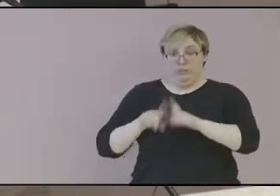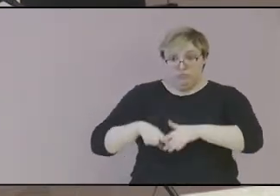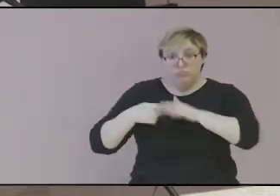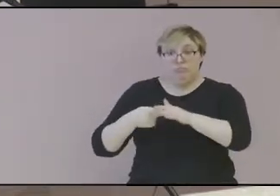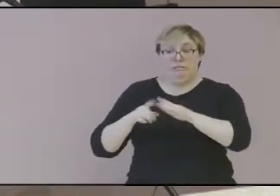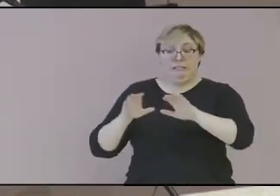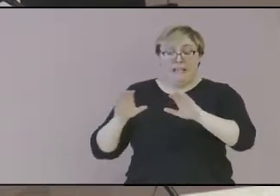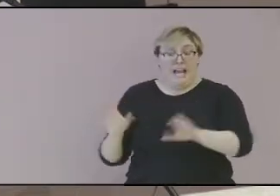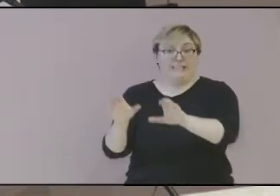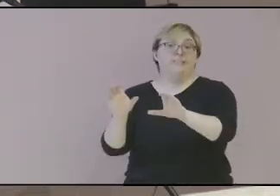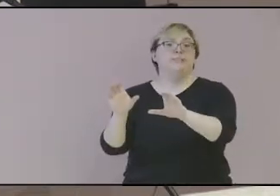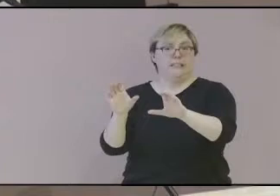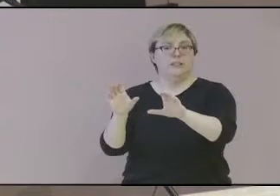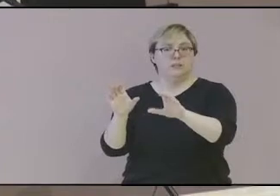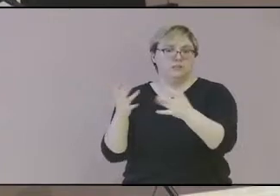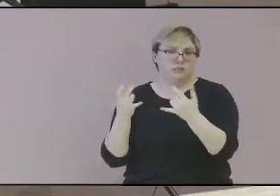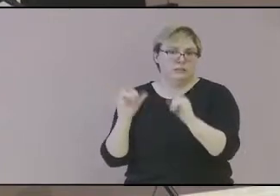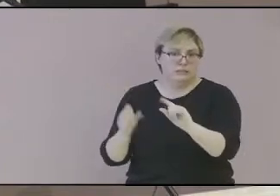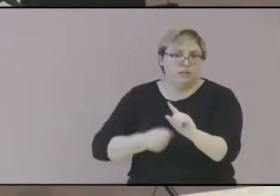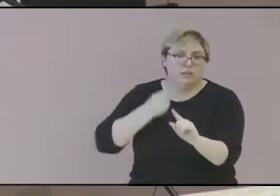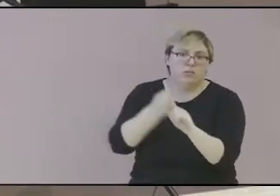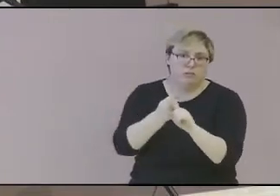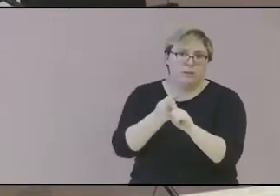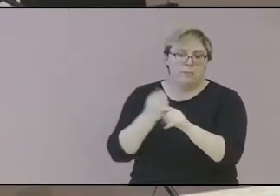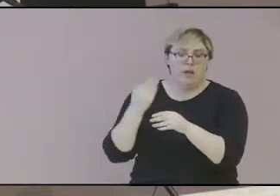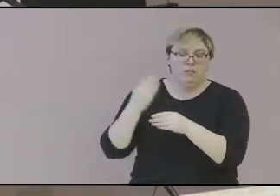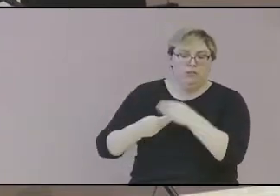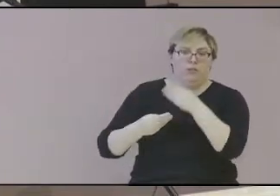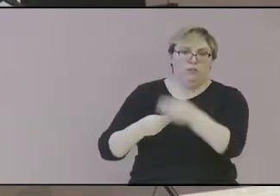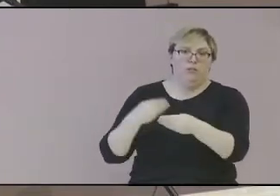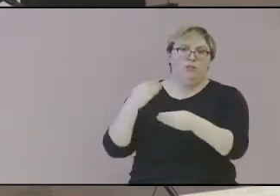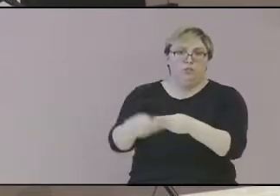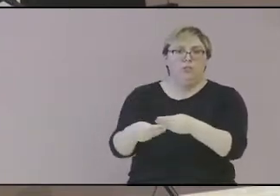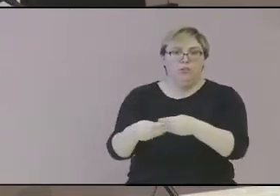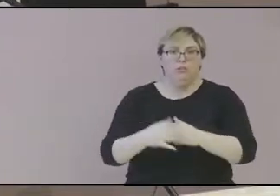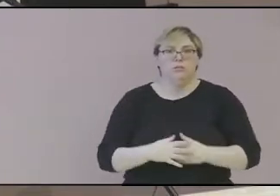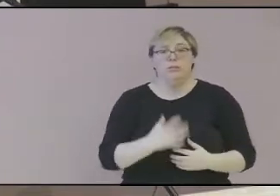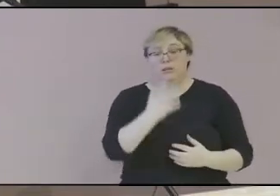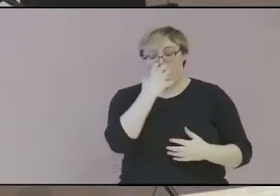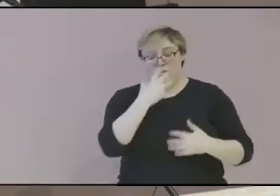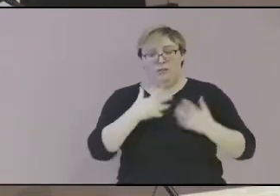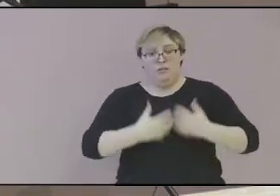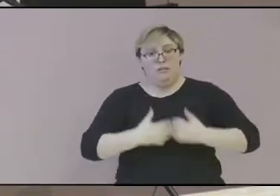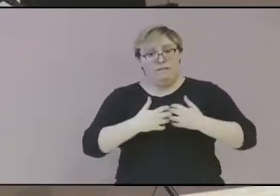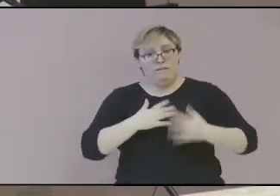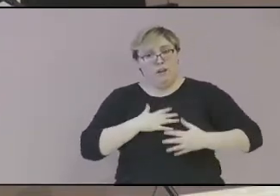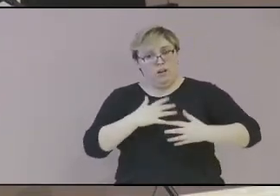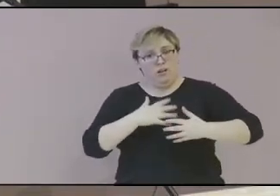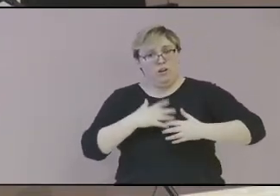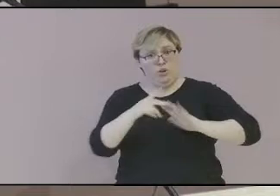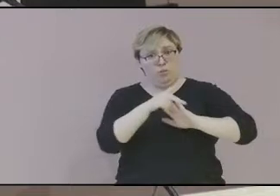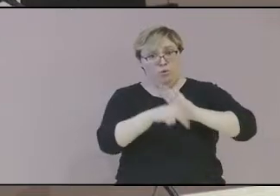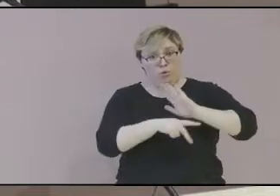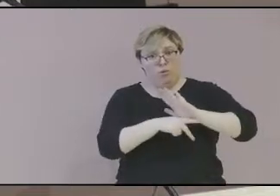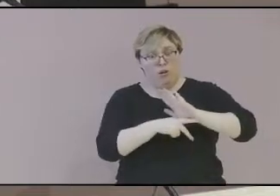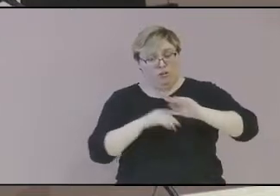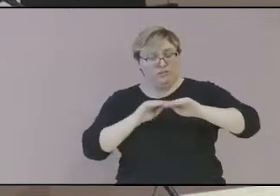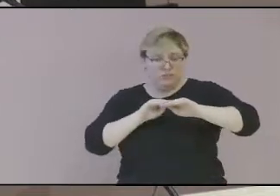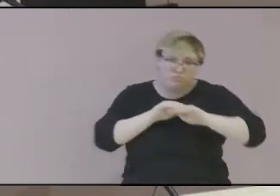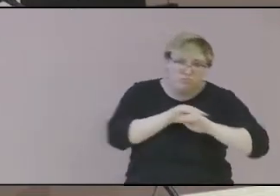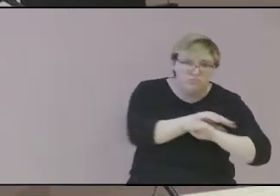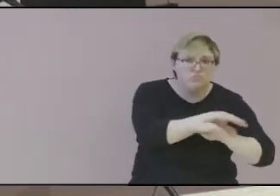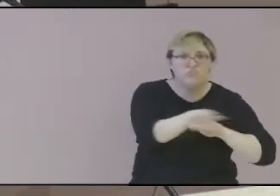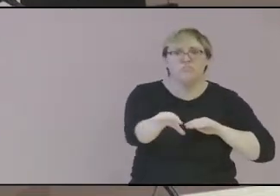impact within and beyond the state. They shaped ventilator protocols at hundreds of individual hospitals and